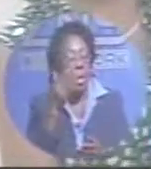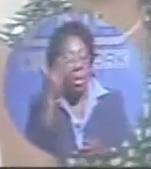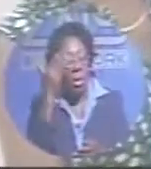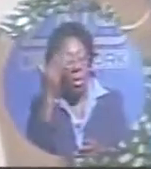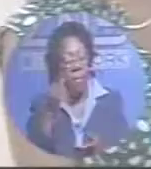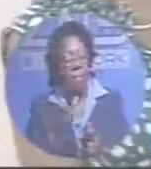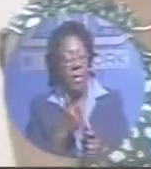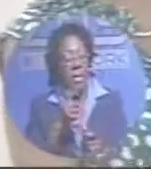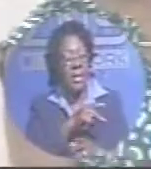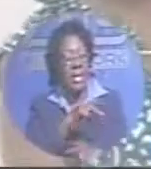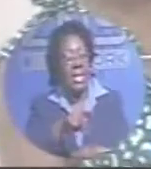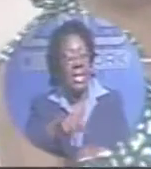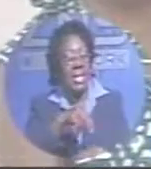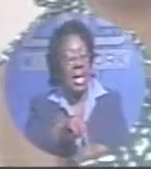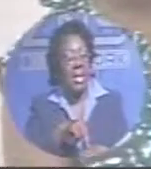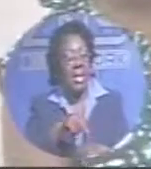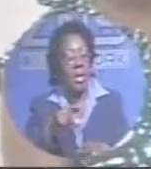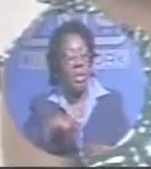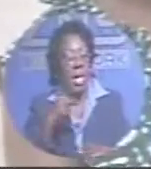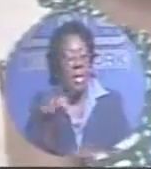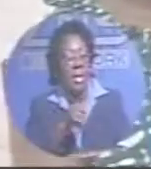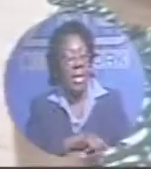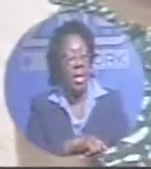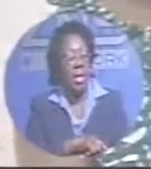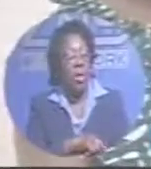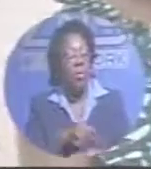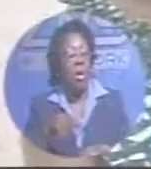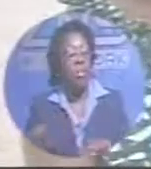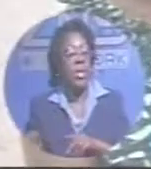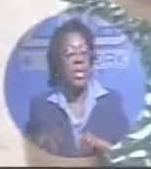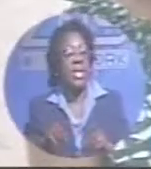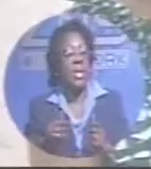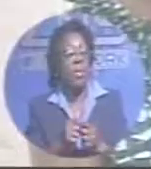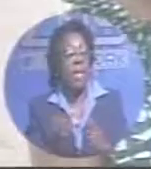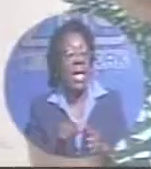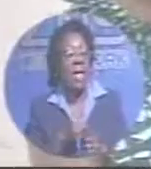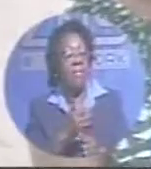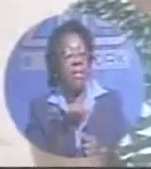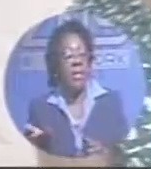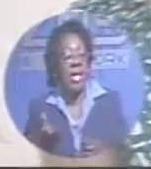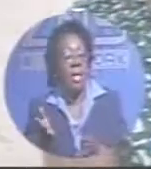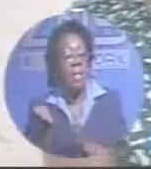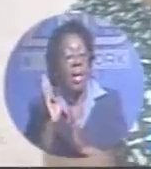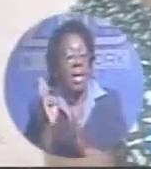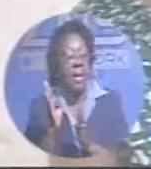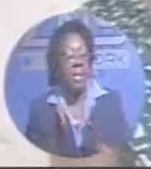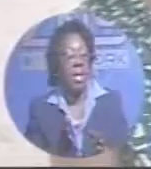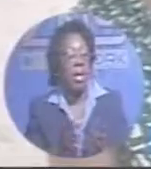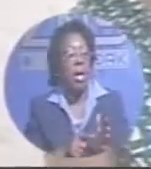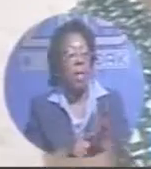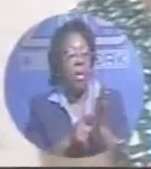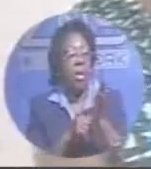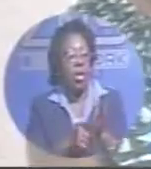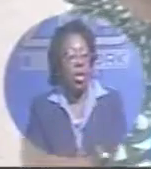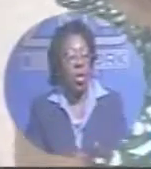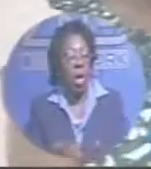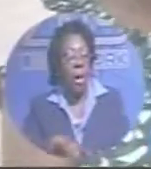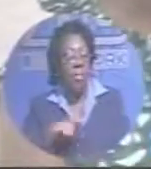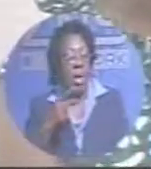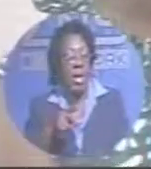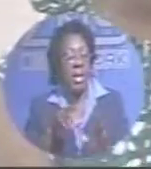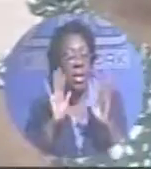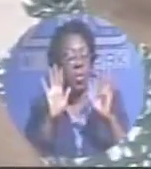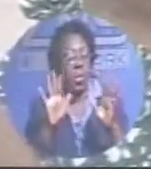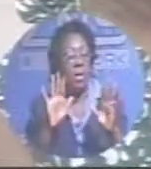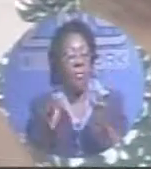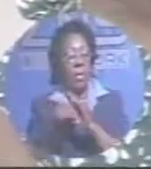National Pride Day is when we deal with everything Bahamian, where we show our pride in this wonderful country. And so